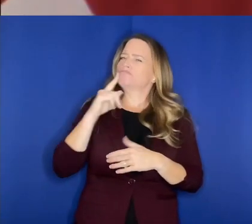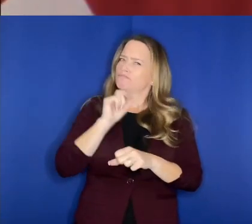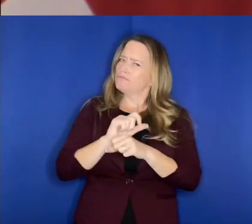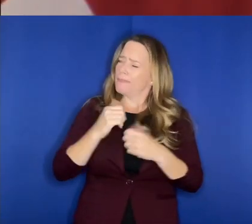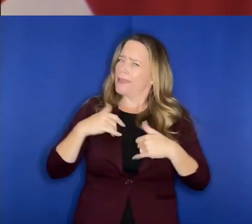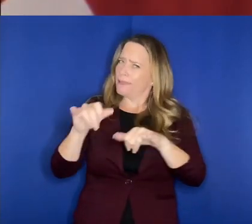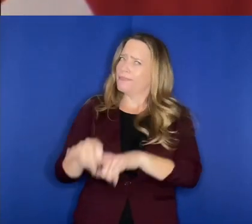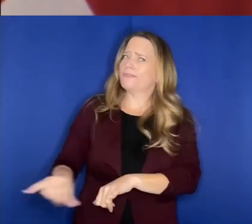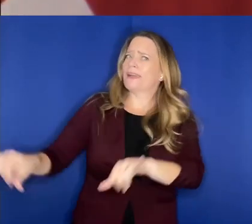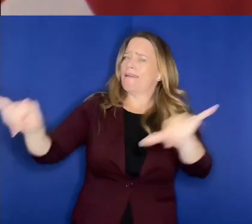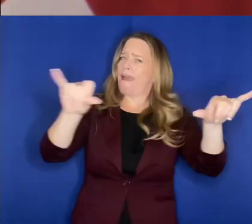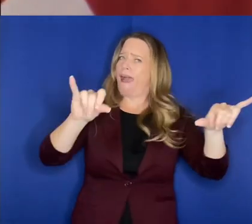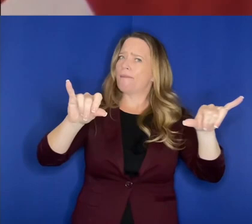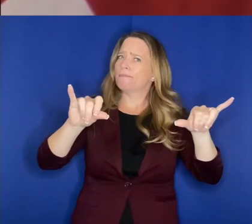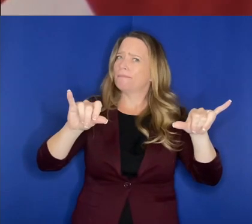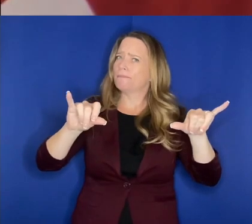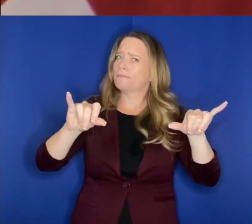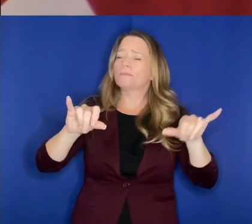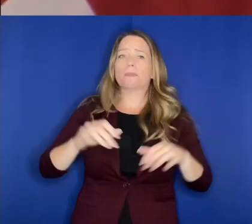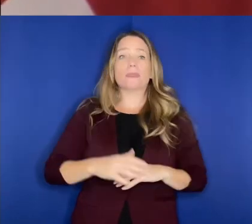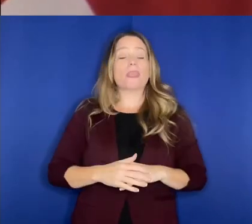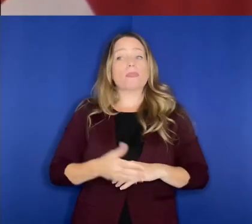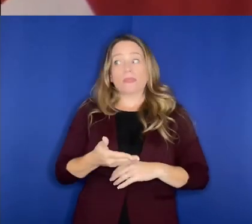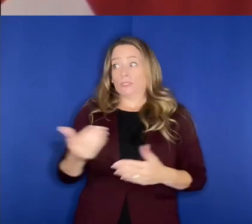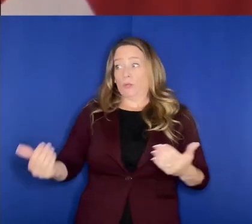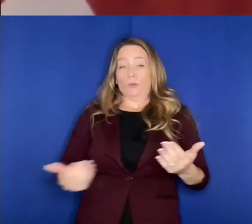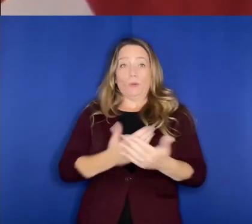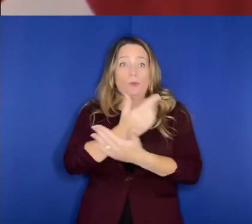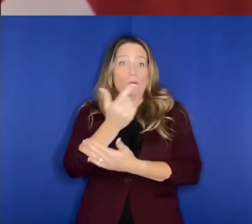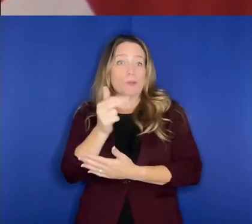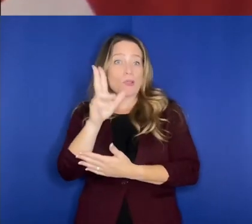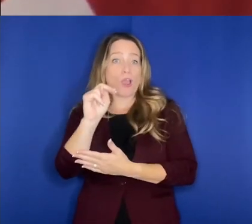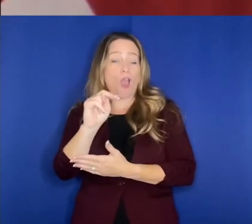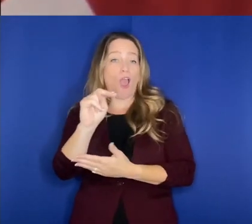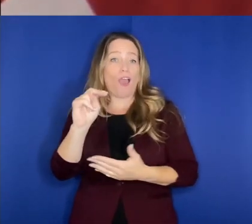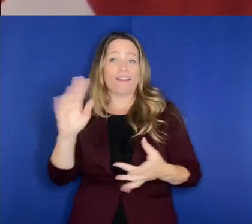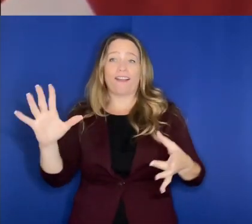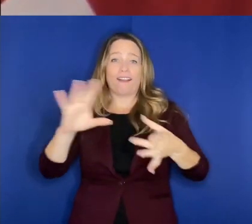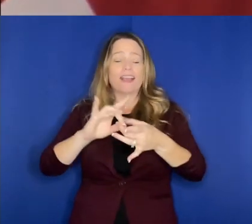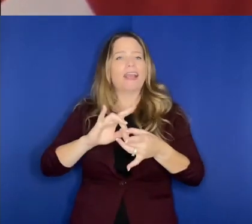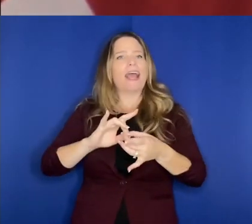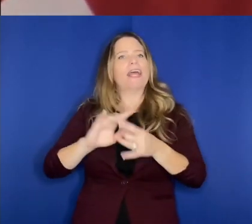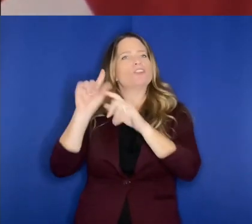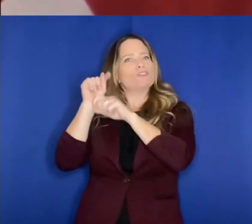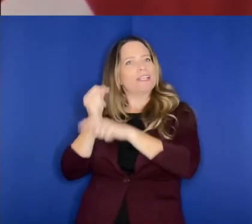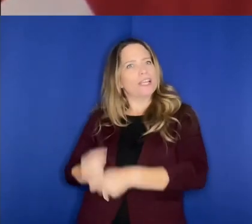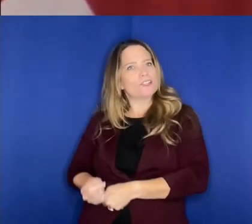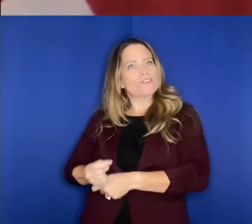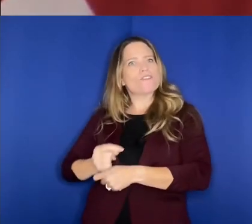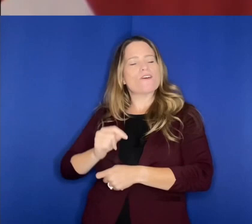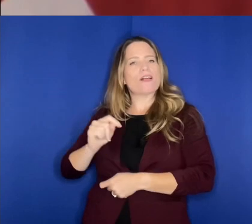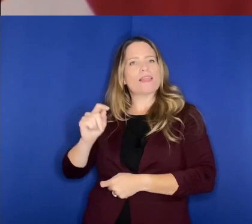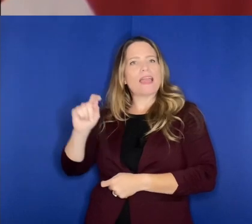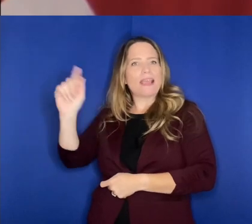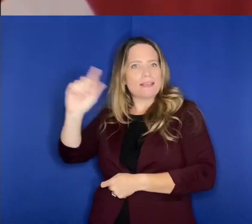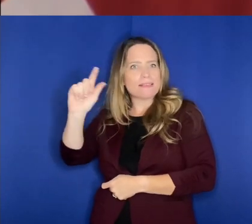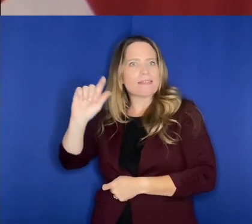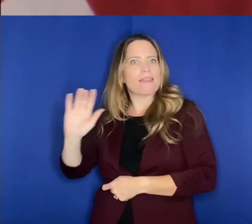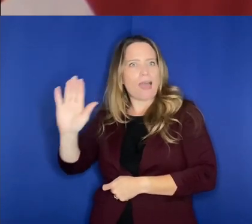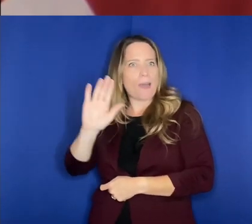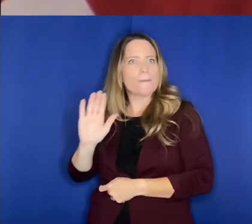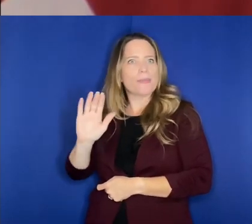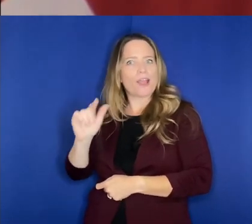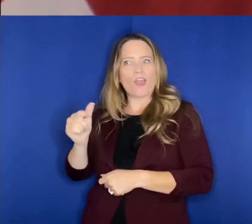nature, it reminds us of our common humanity. The fact that this new addition is a unique coming together of